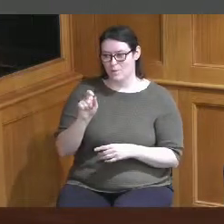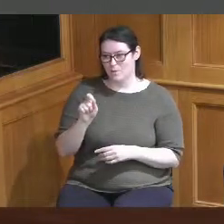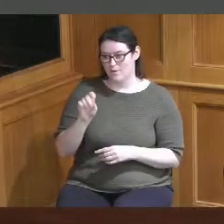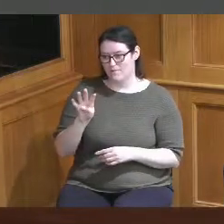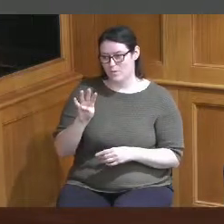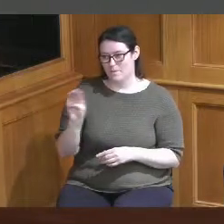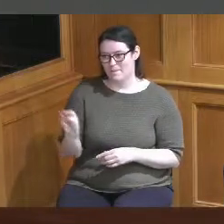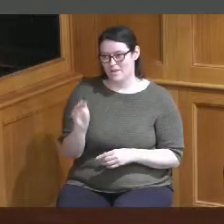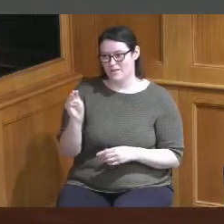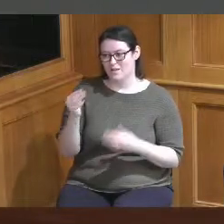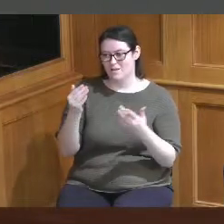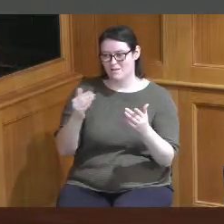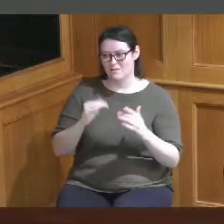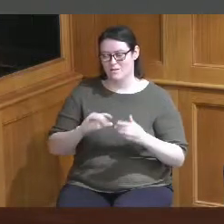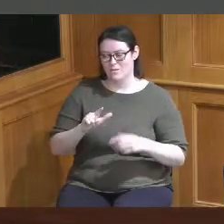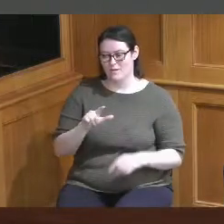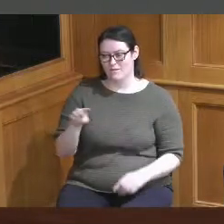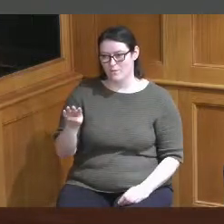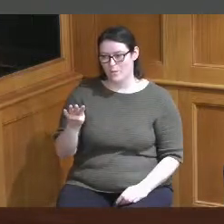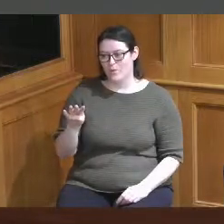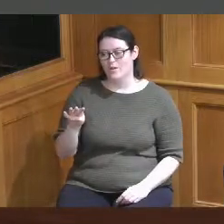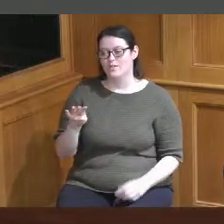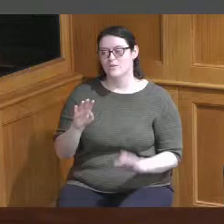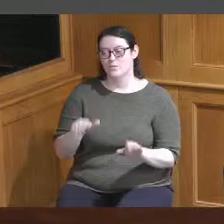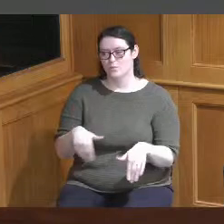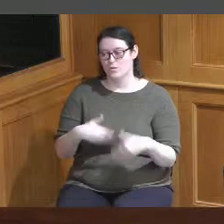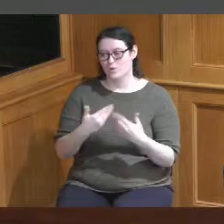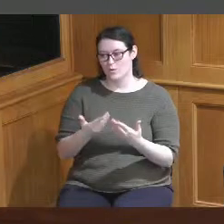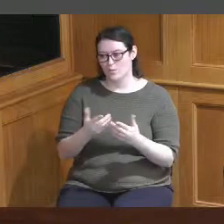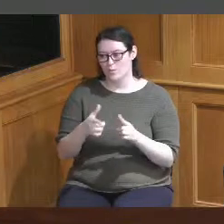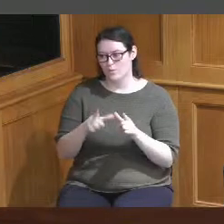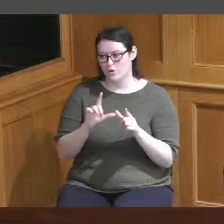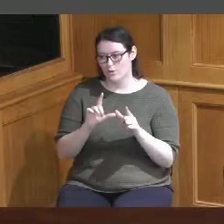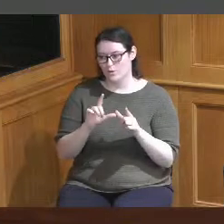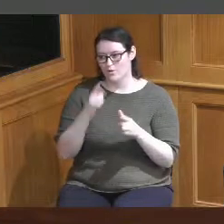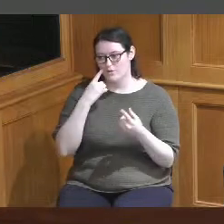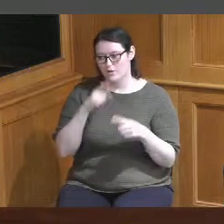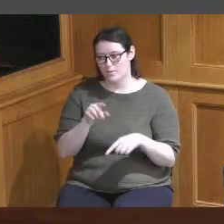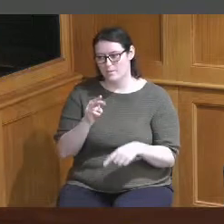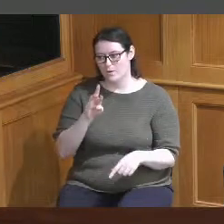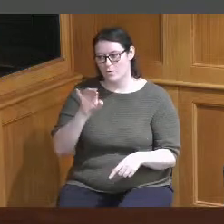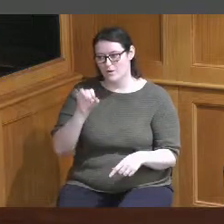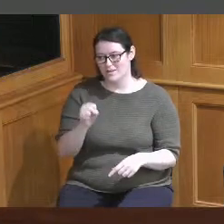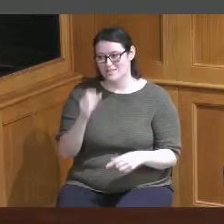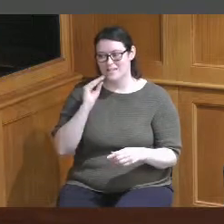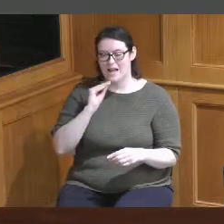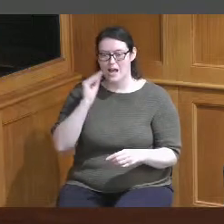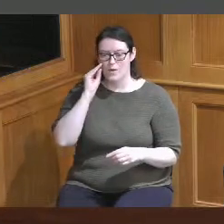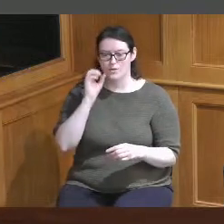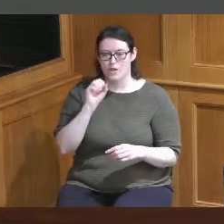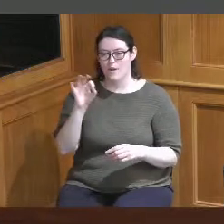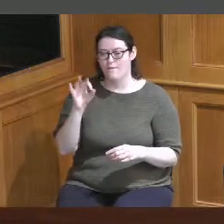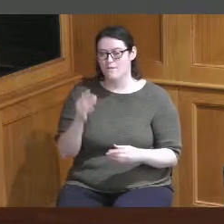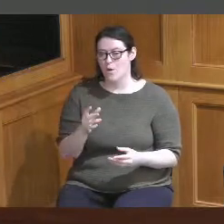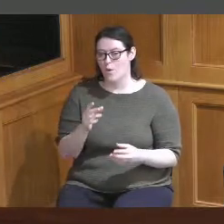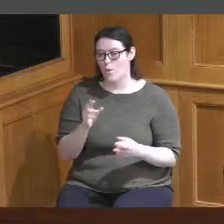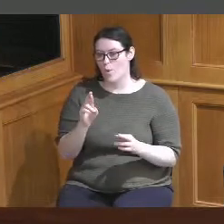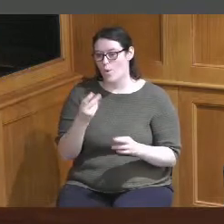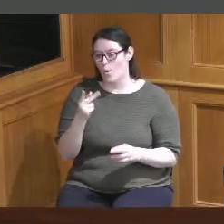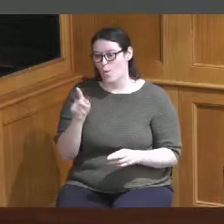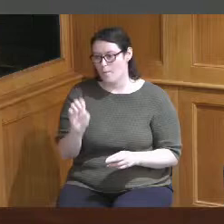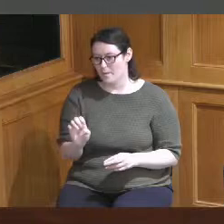$1.4 million. Item 24 is a renewal of an agreement with Marie's House of Hope for group home